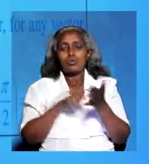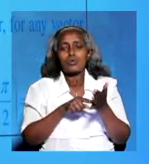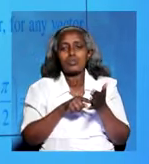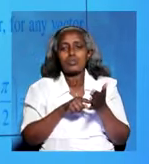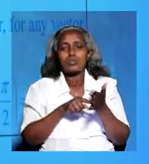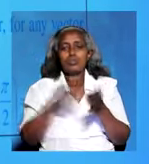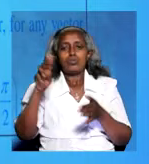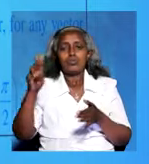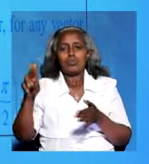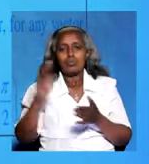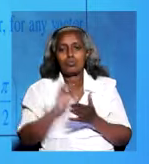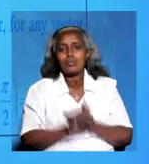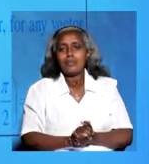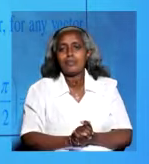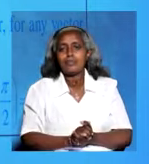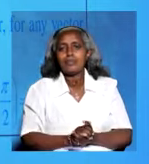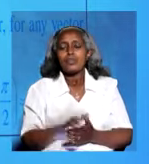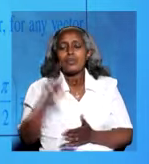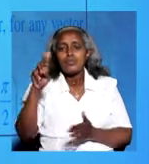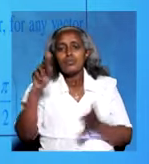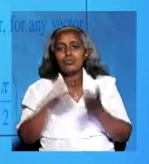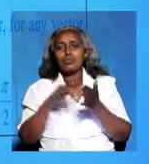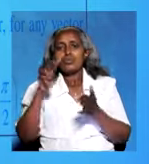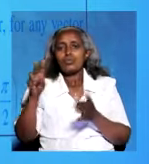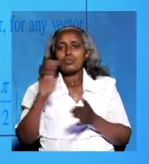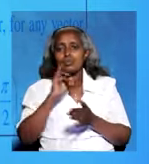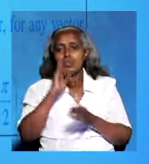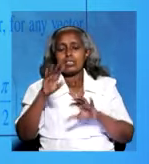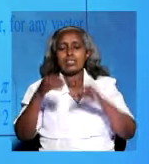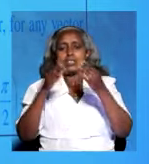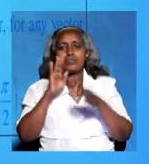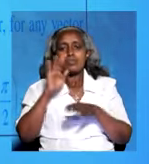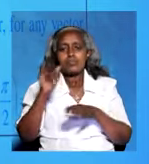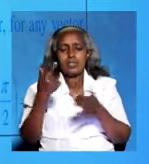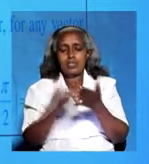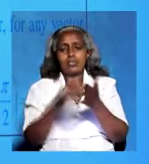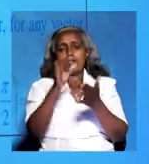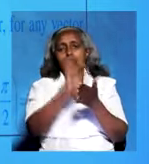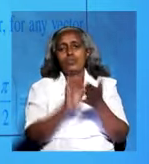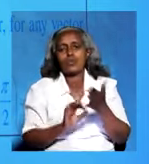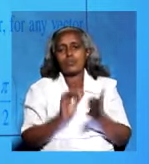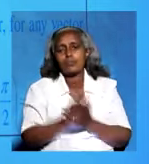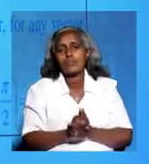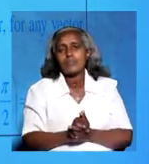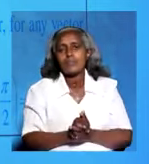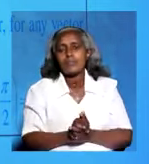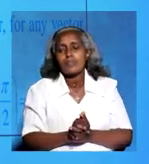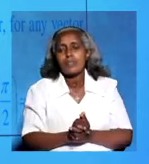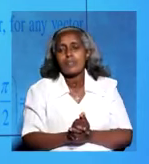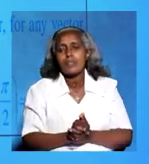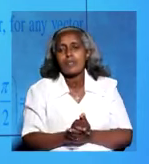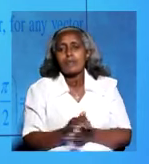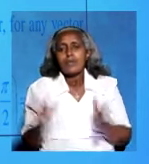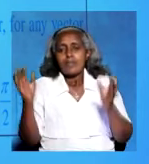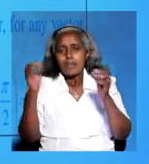dot u, u dot u is given by this form. It is magnitude of